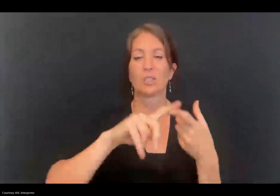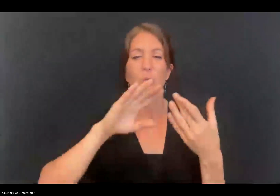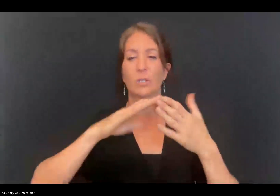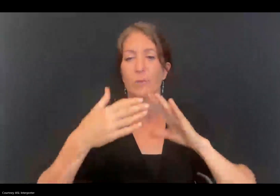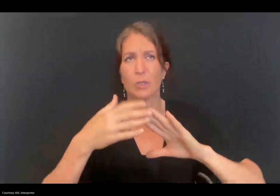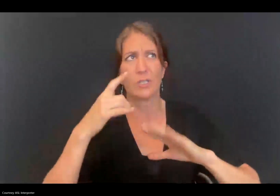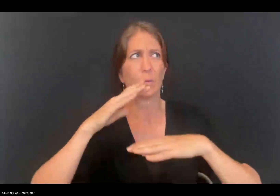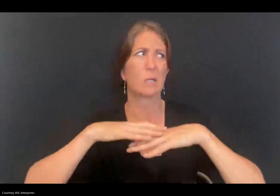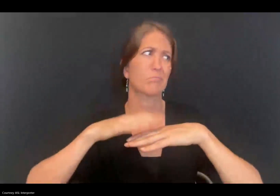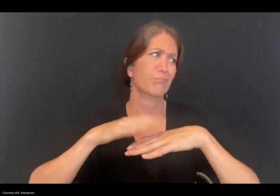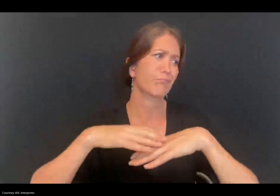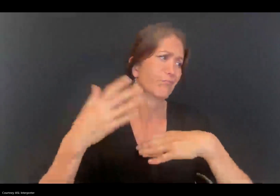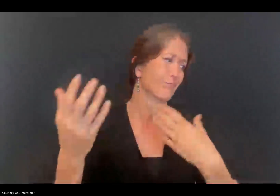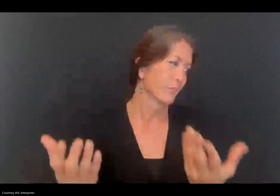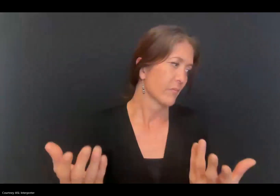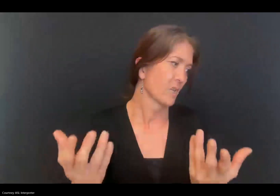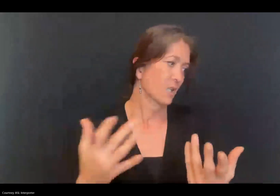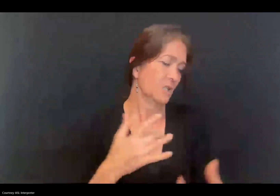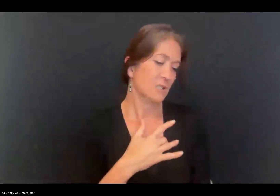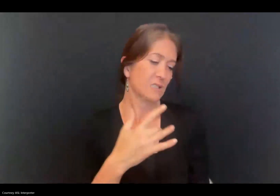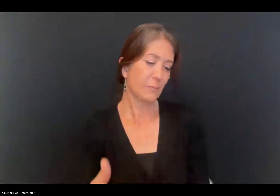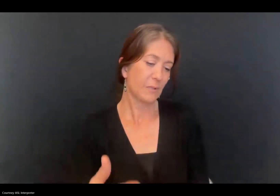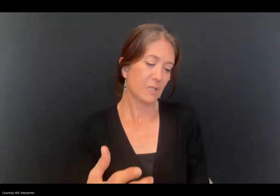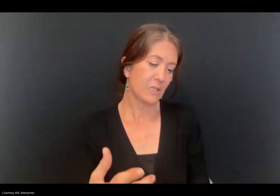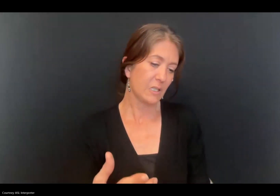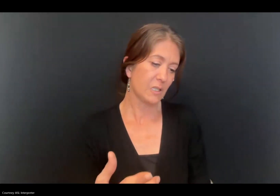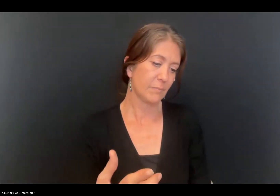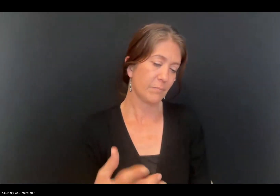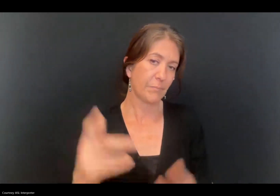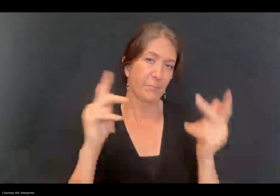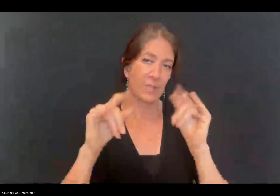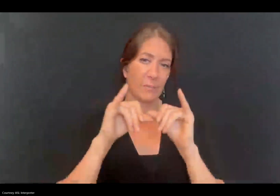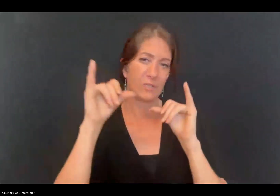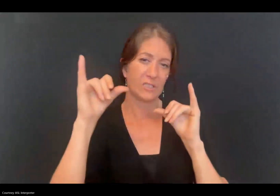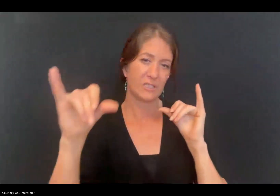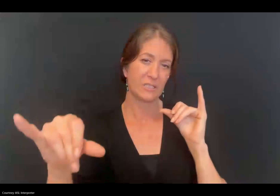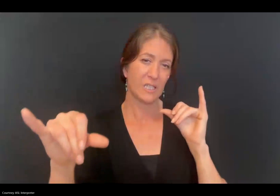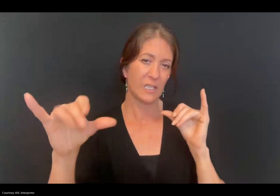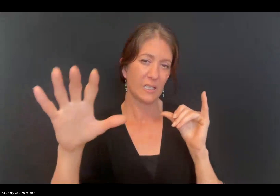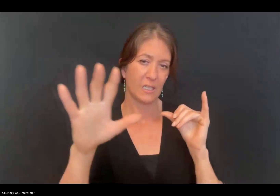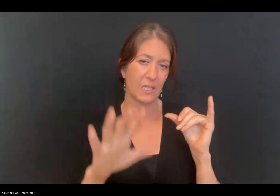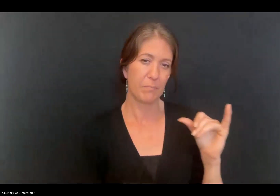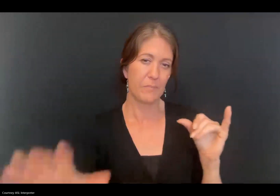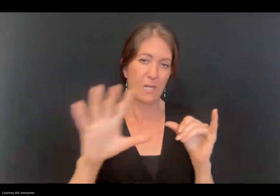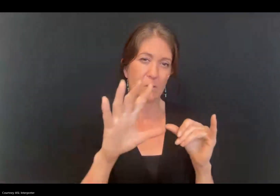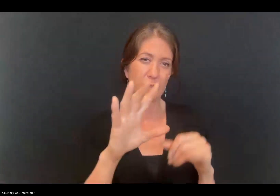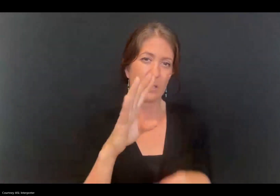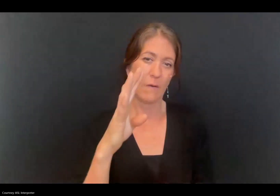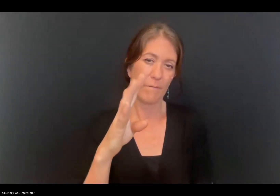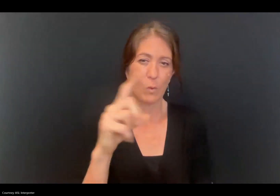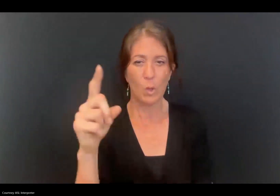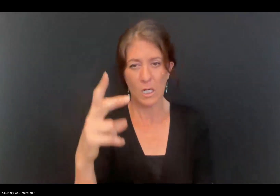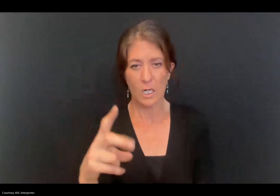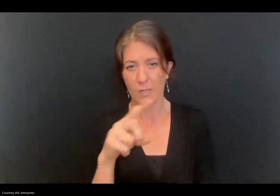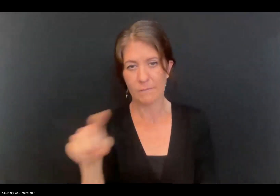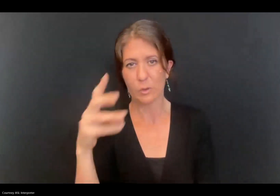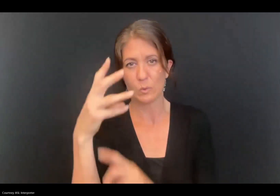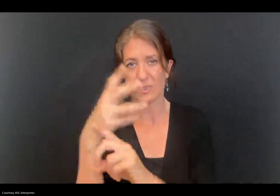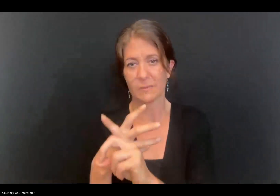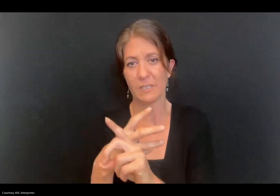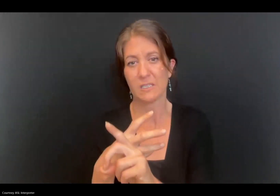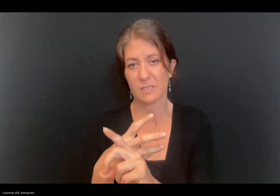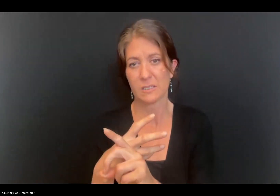at least, like, our average length of stay for that population is about 4.5 to 6 months. So